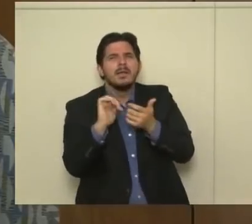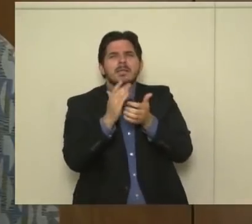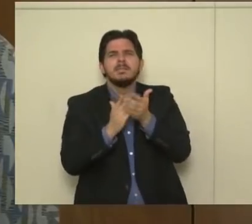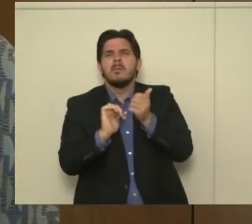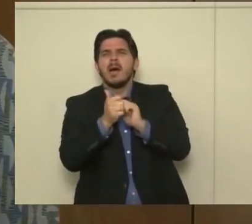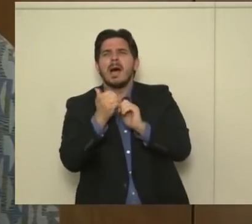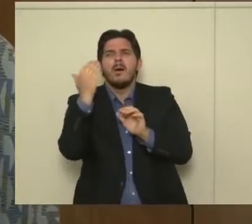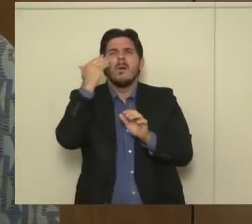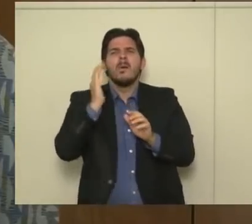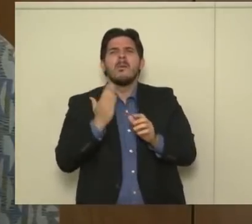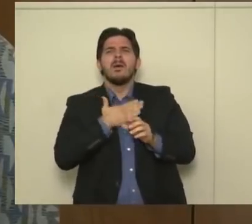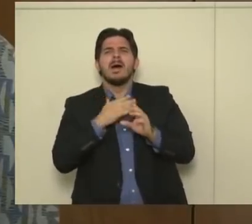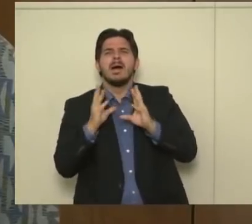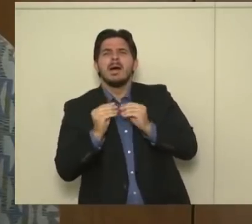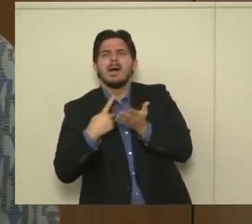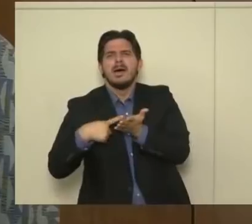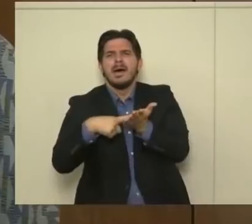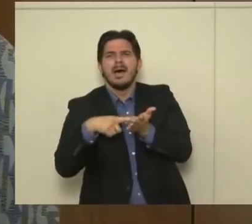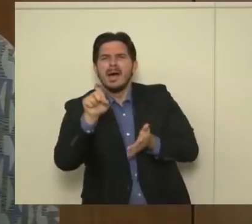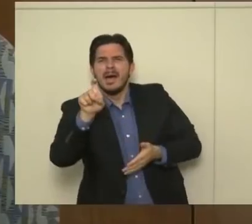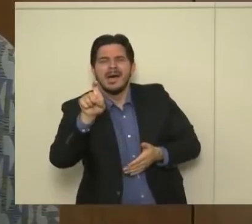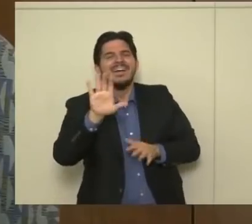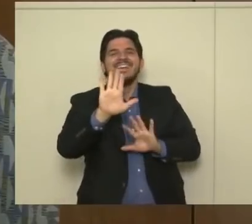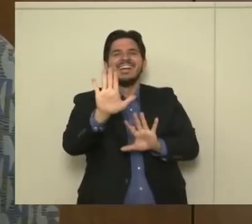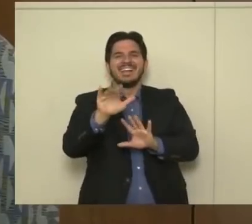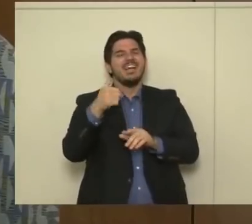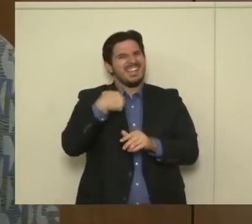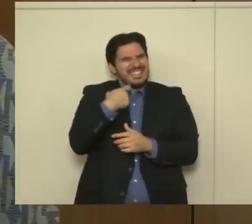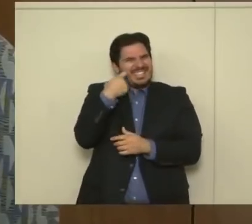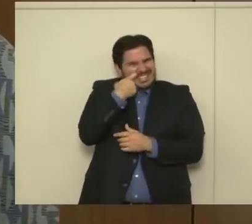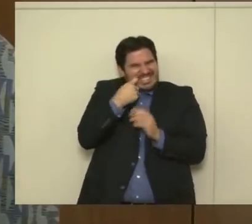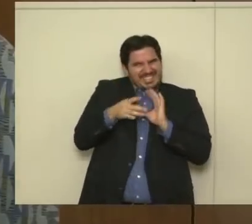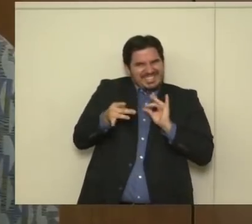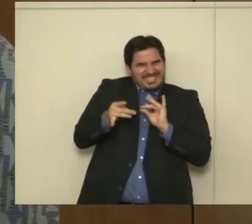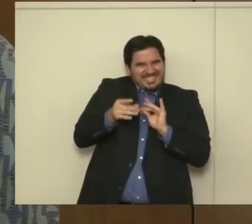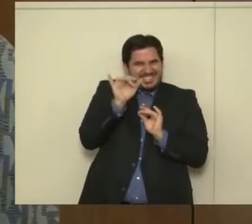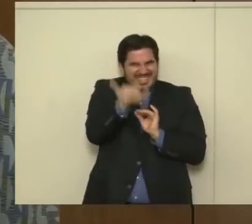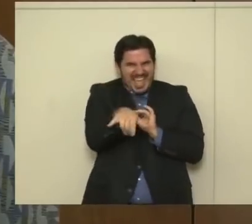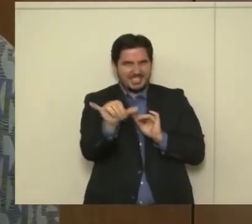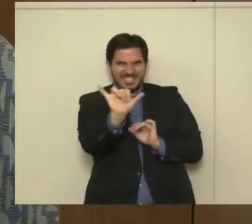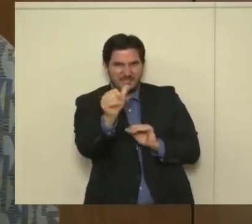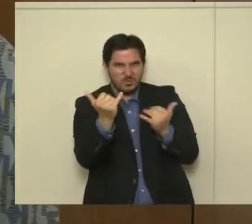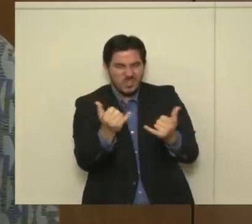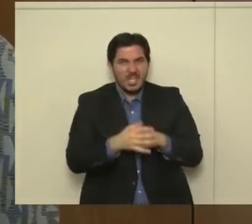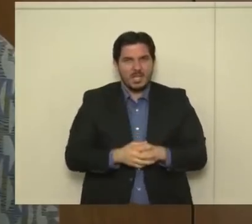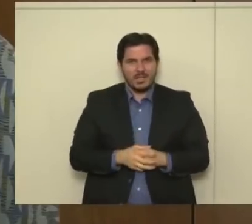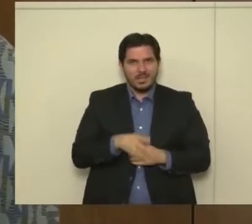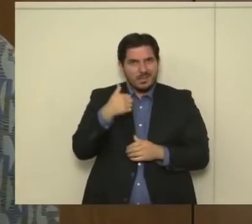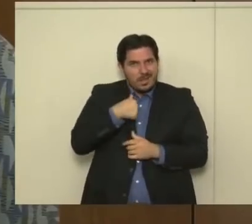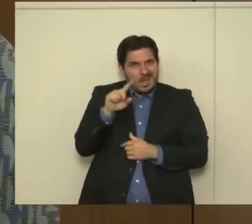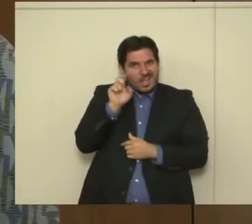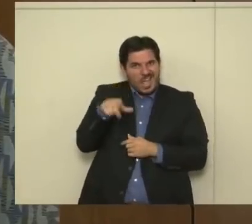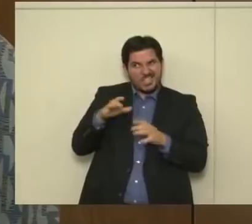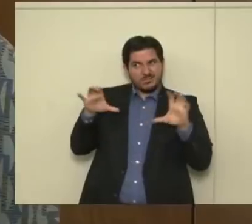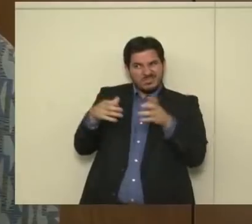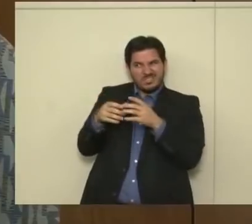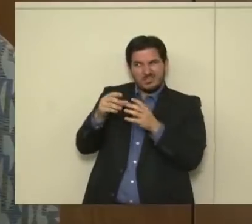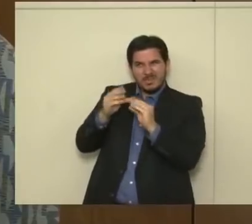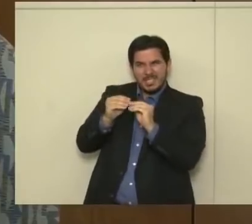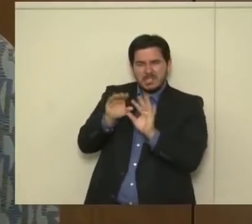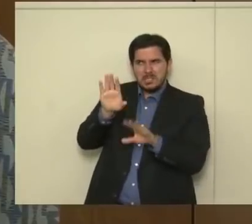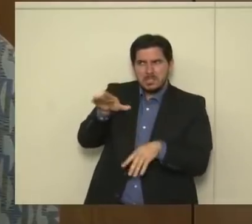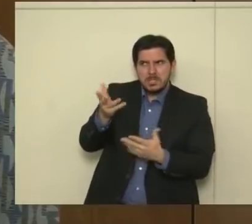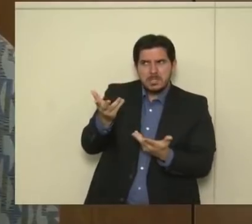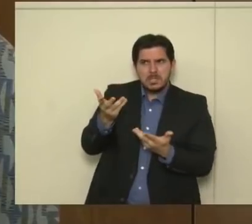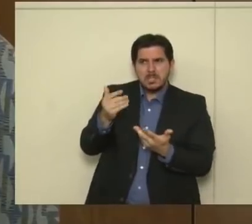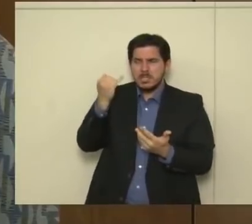in my office, because I want to know, can we pinpoint what is occurring when